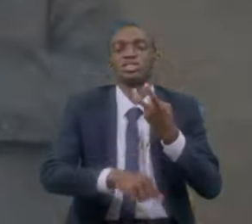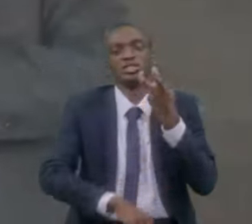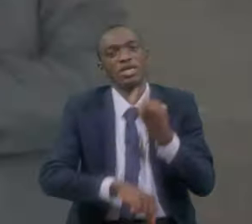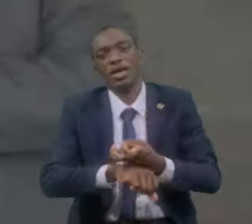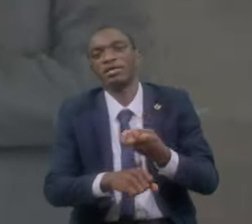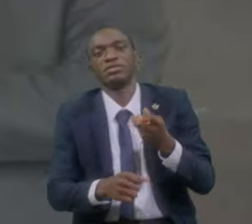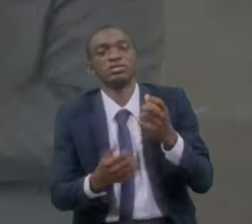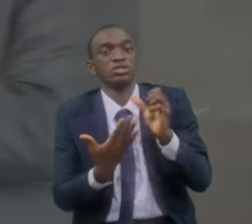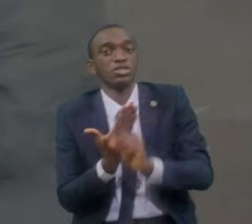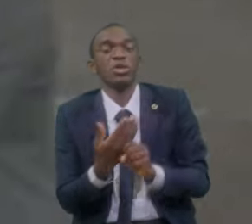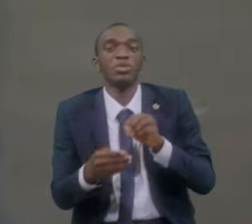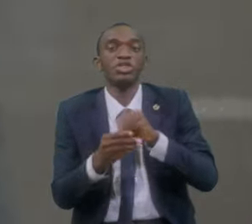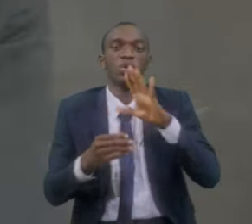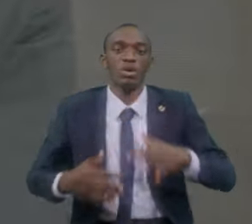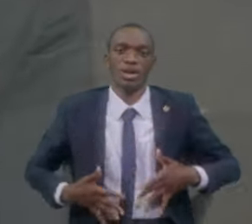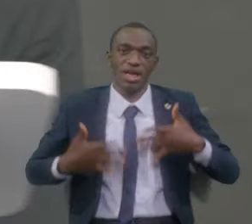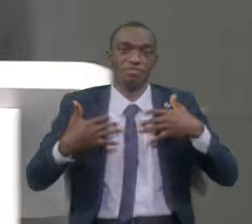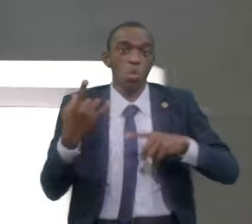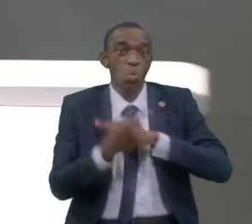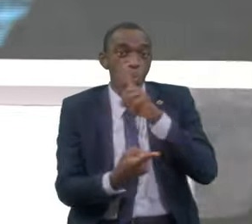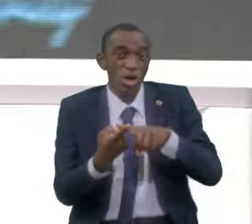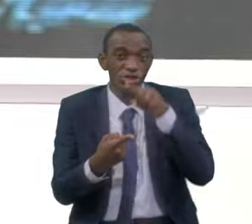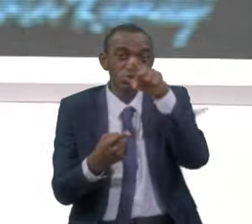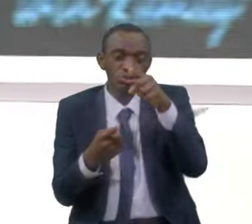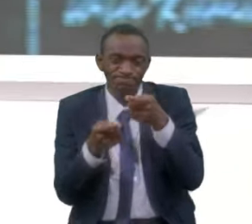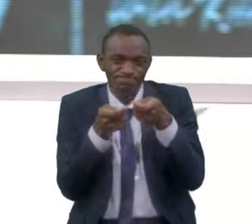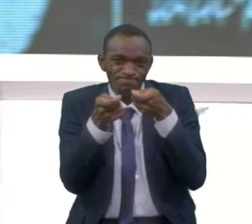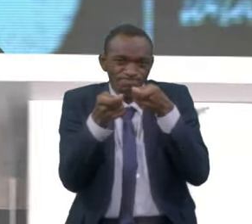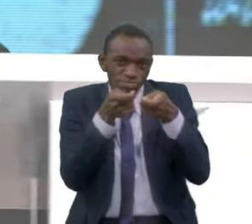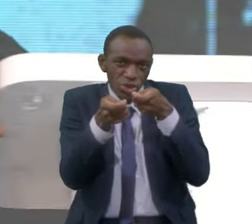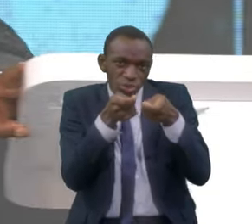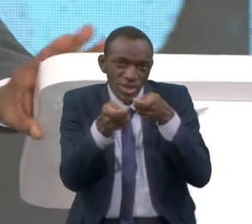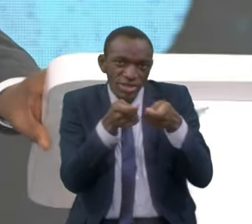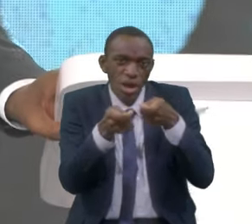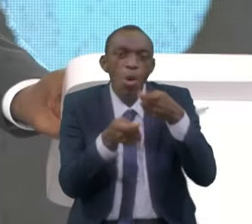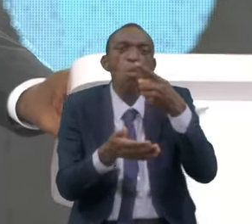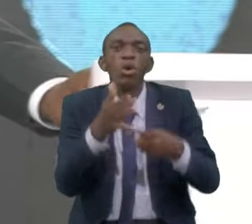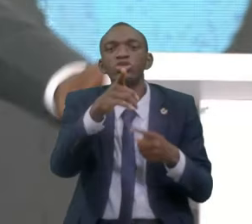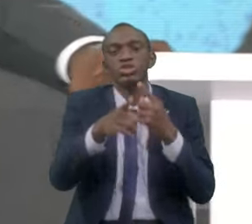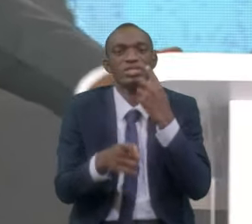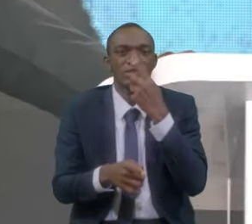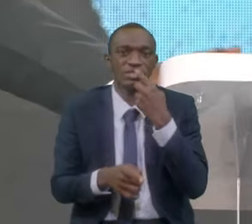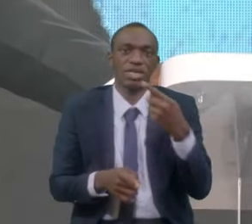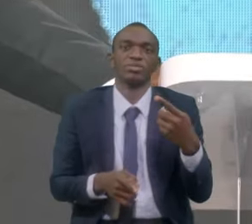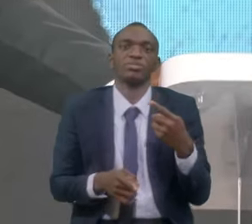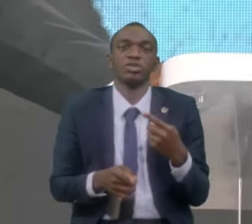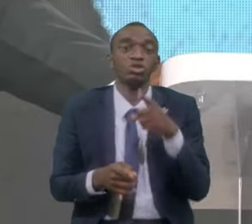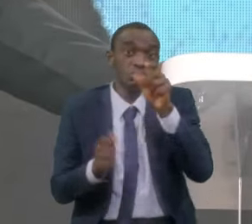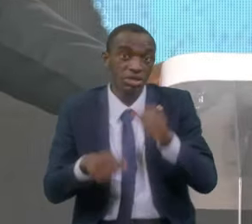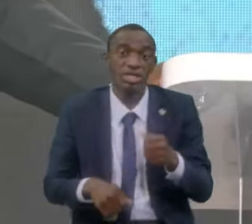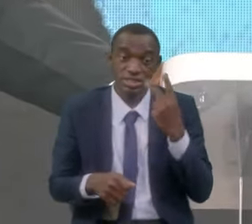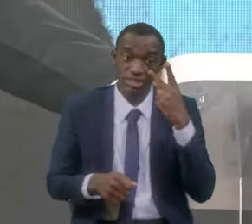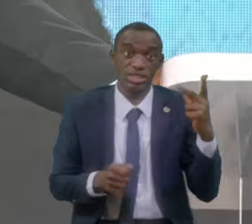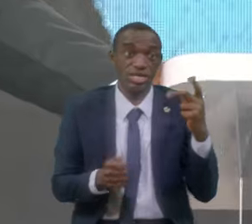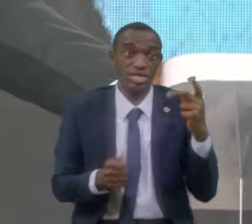life when you moderate what you say. You can see anything. What you